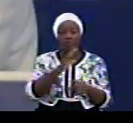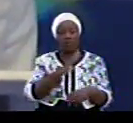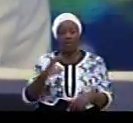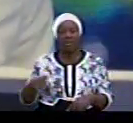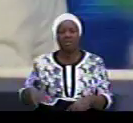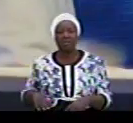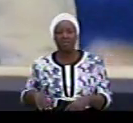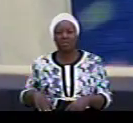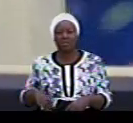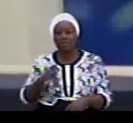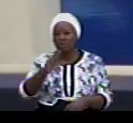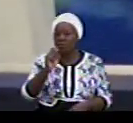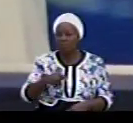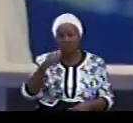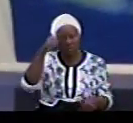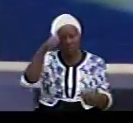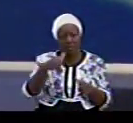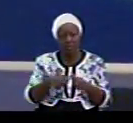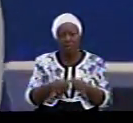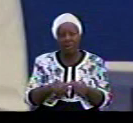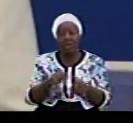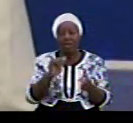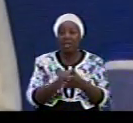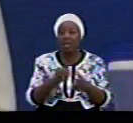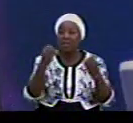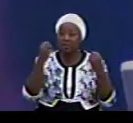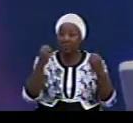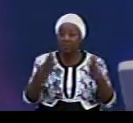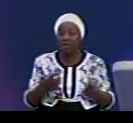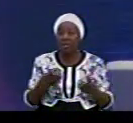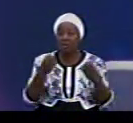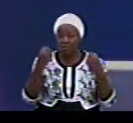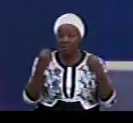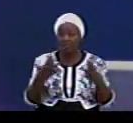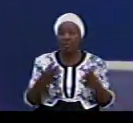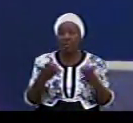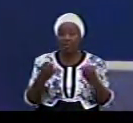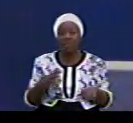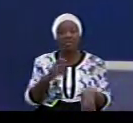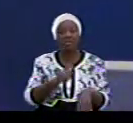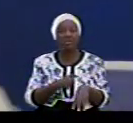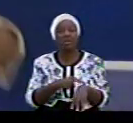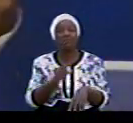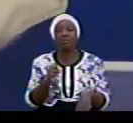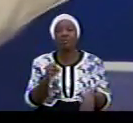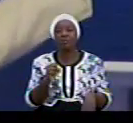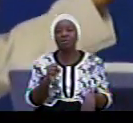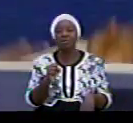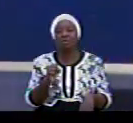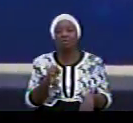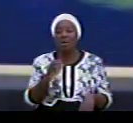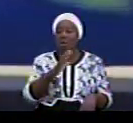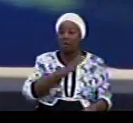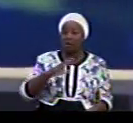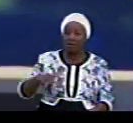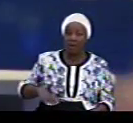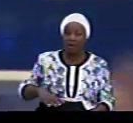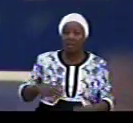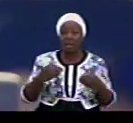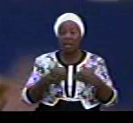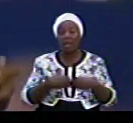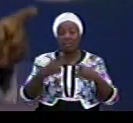must remember that many, many, many times Christ had